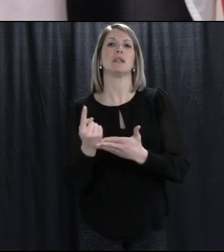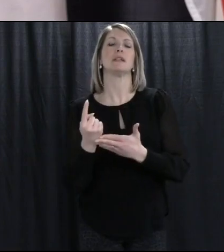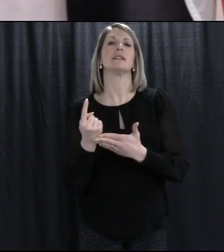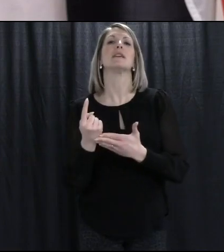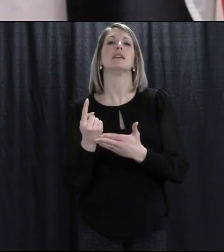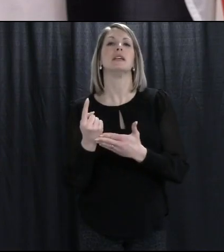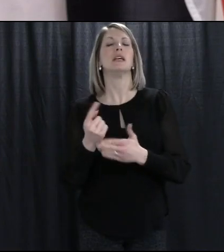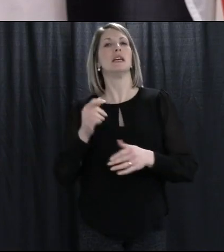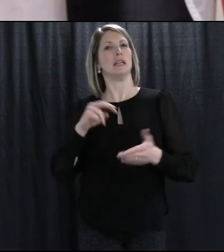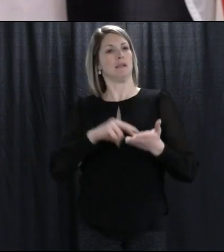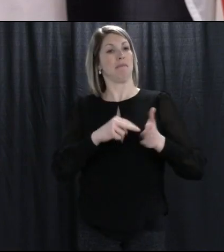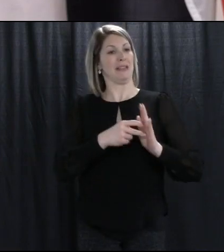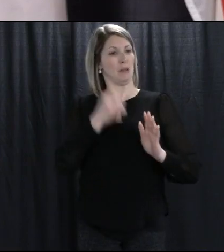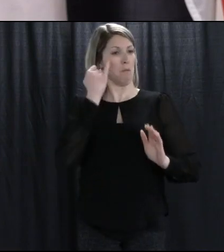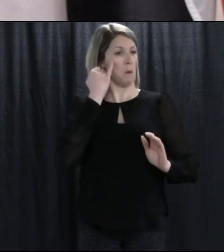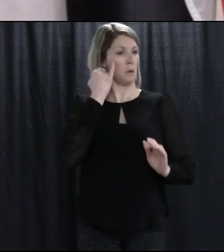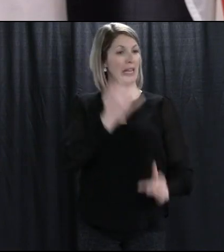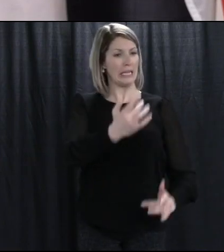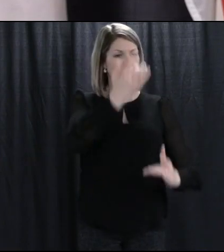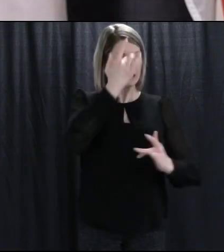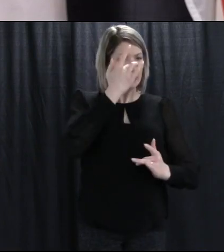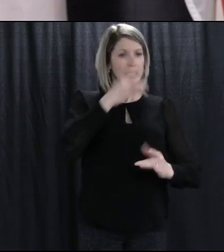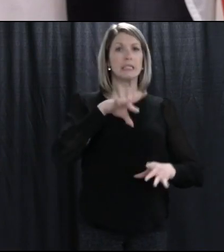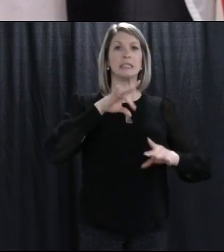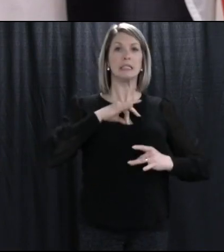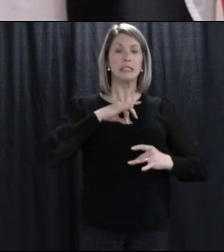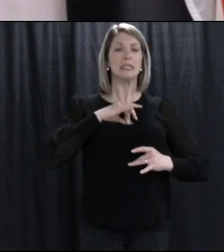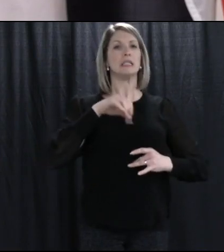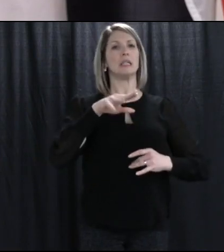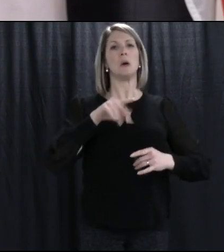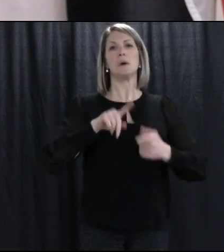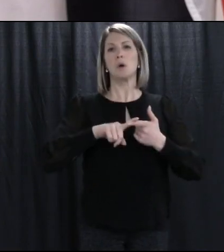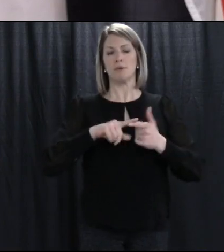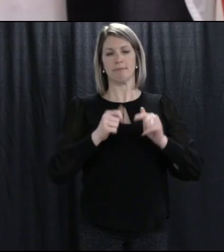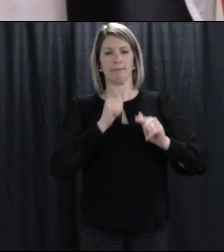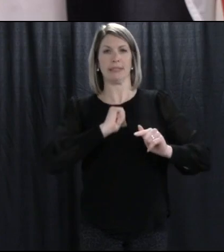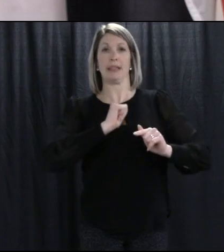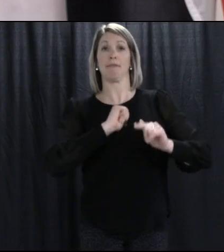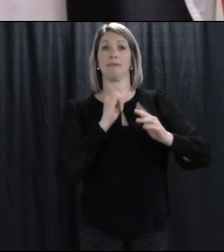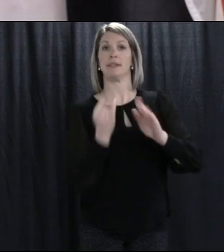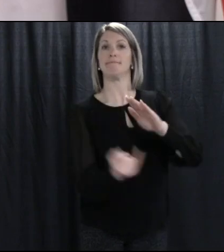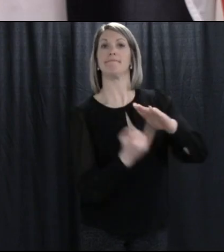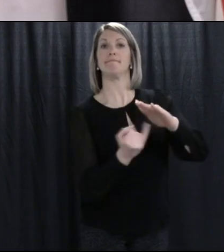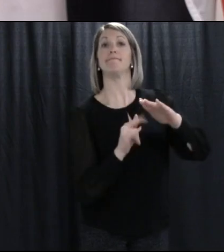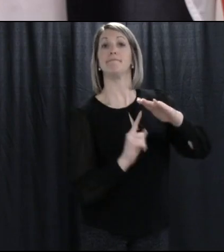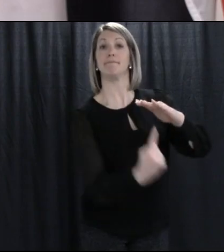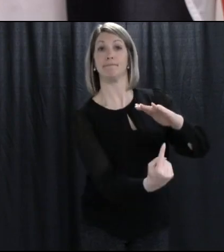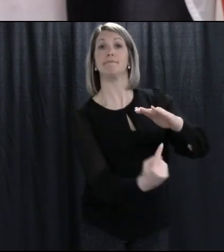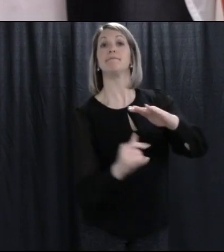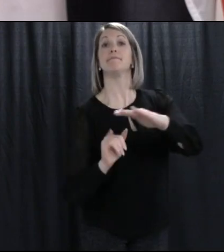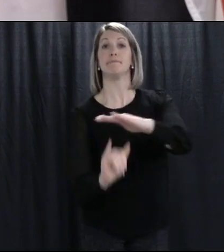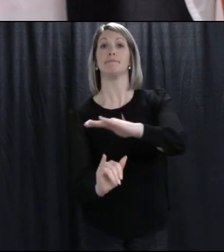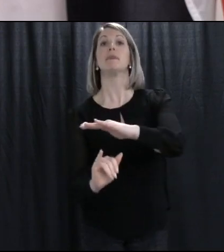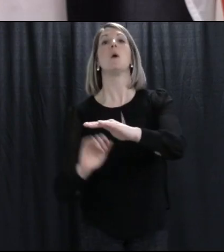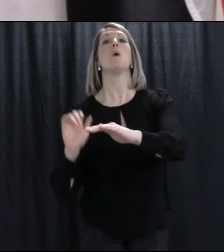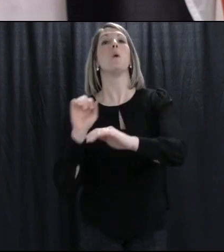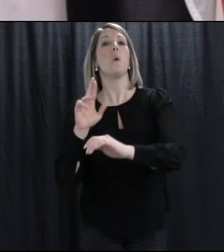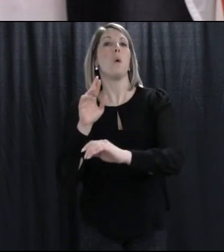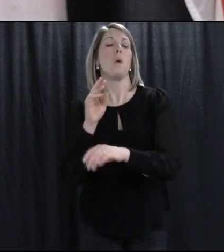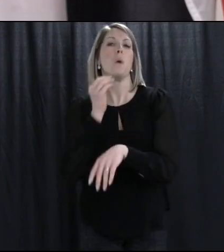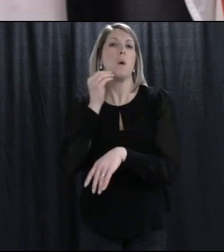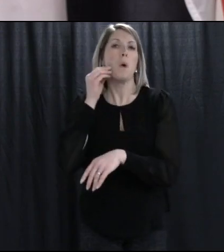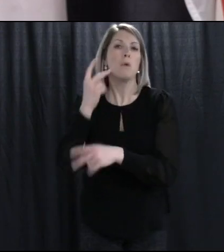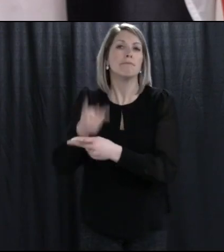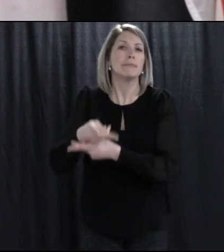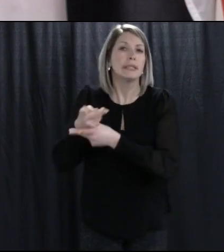anyone who is sick, quarantined, self-isolating, or carrying out caretaker duties. So applications for the